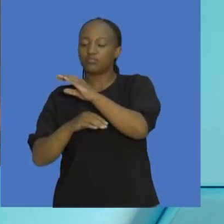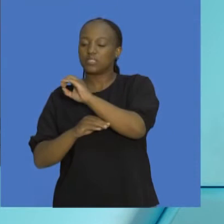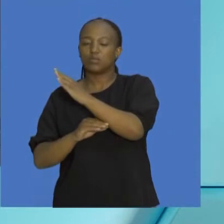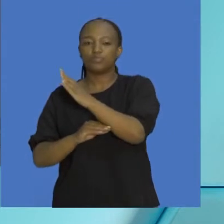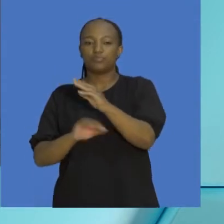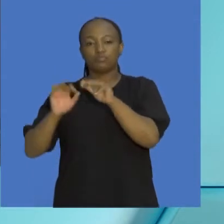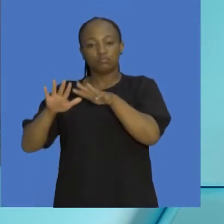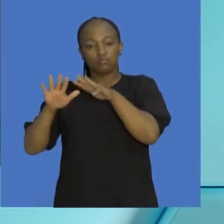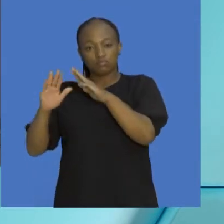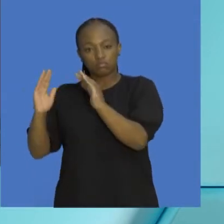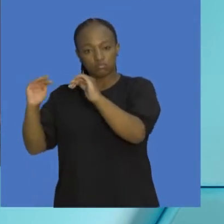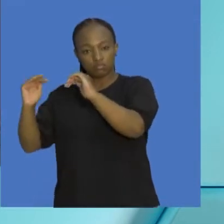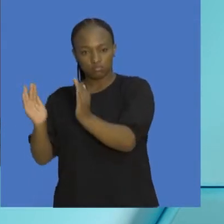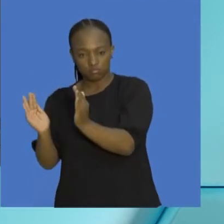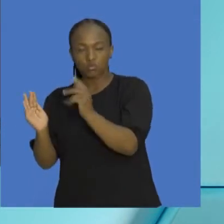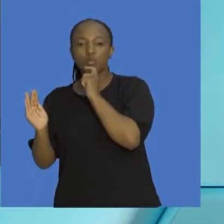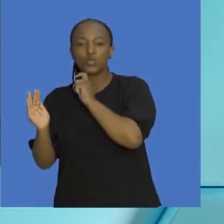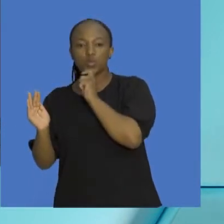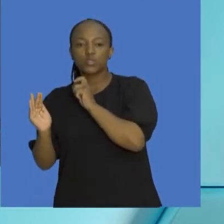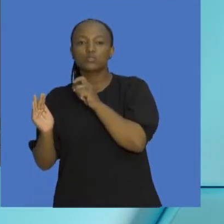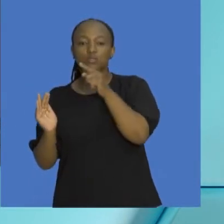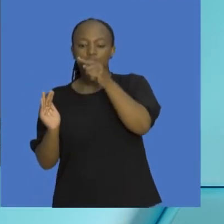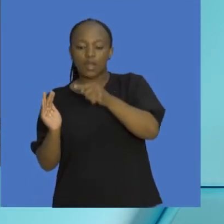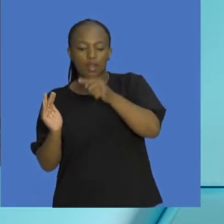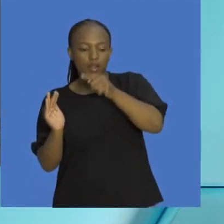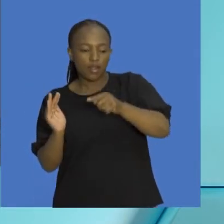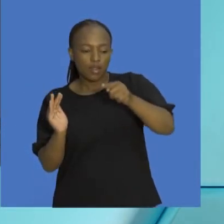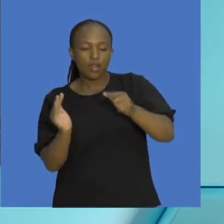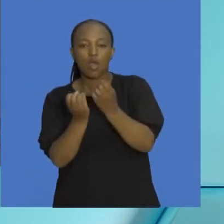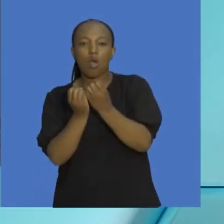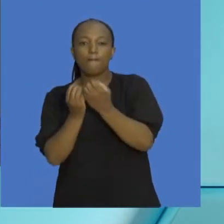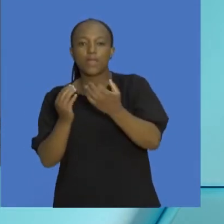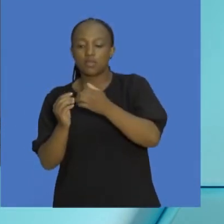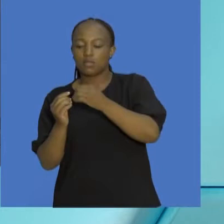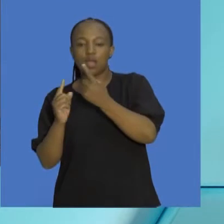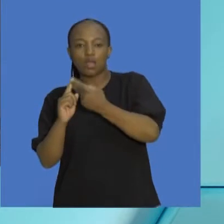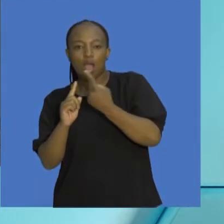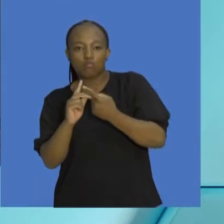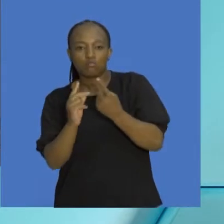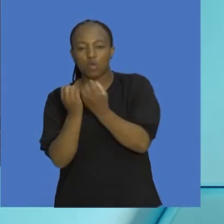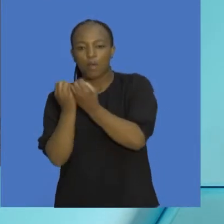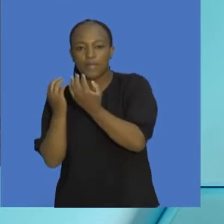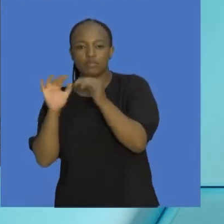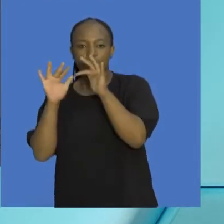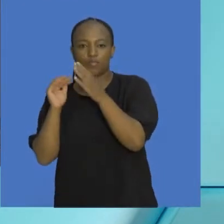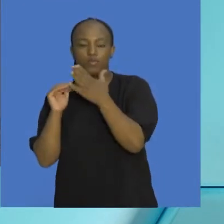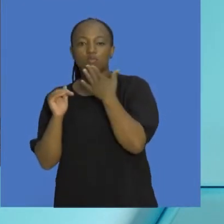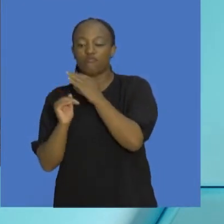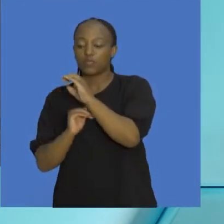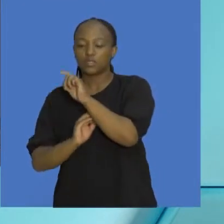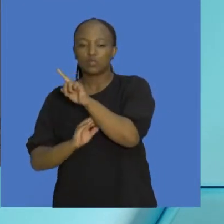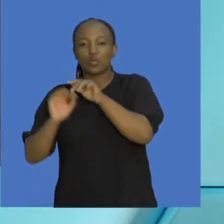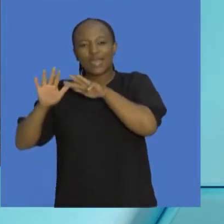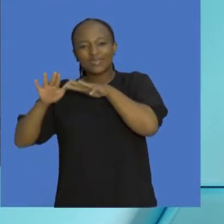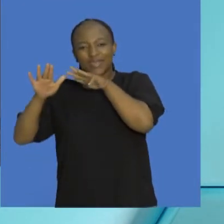to 19, and the tallies will be how many, if we count how many people between 0